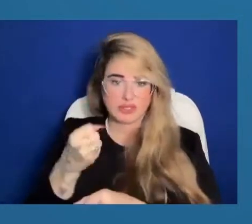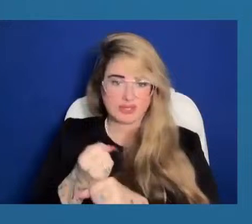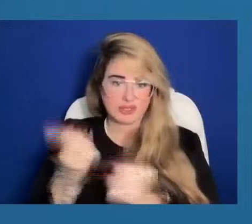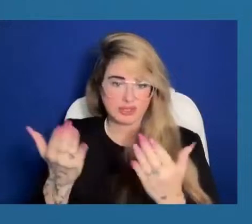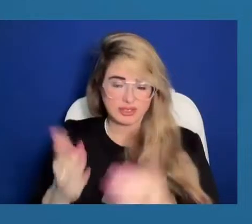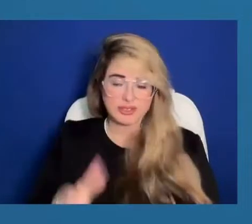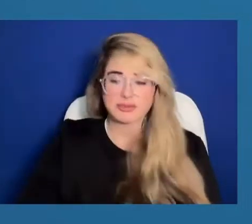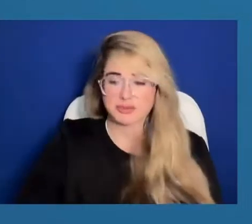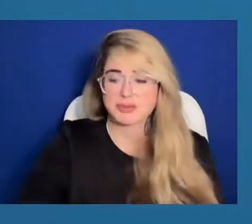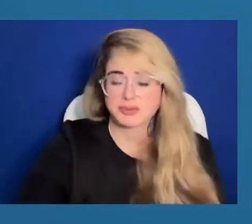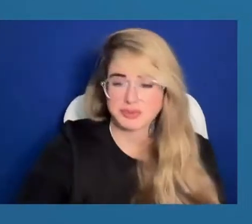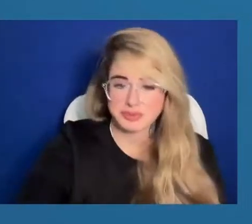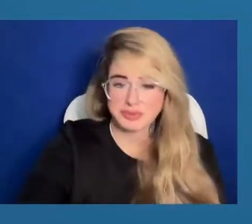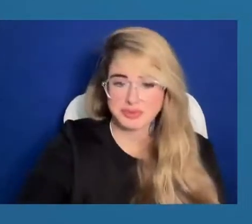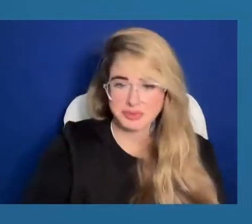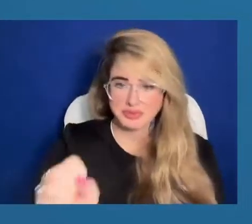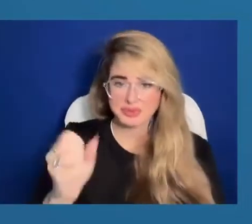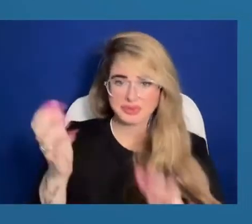Okay.